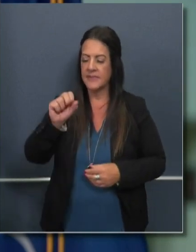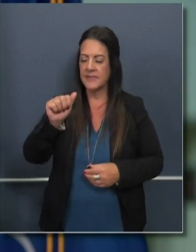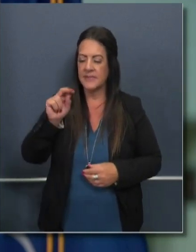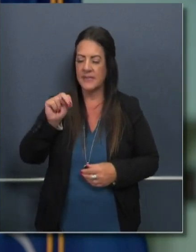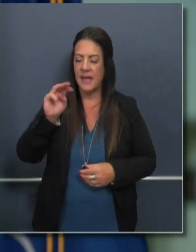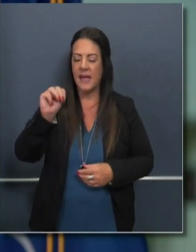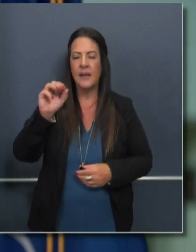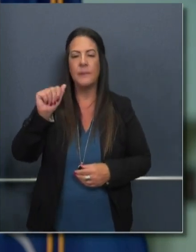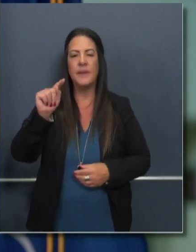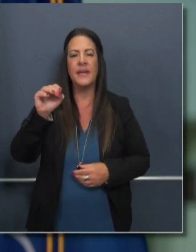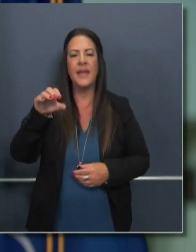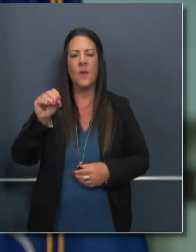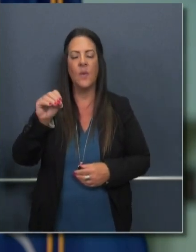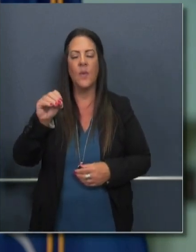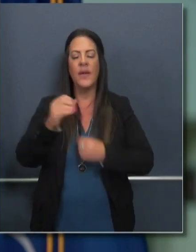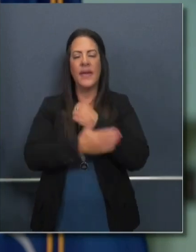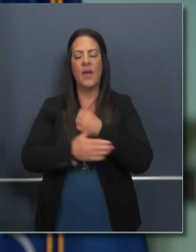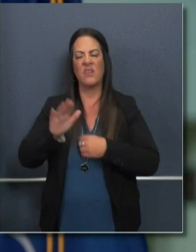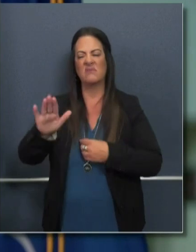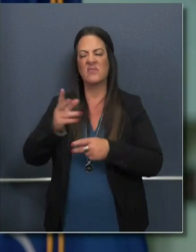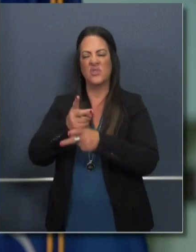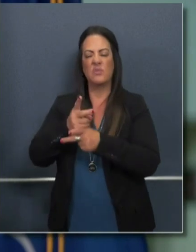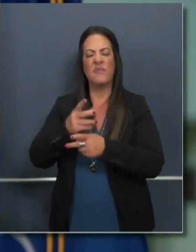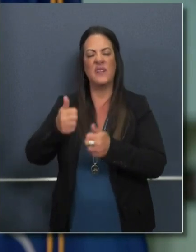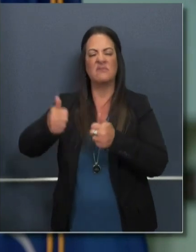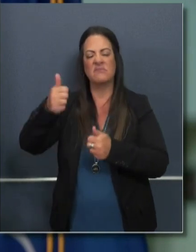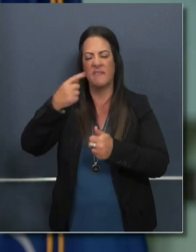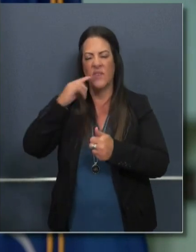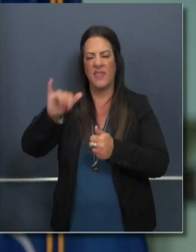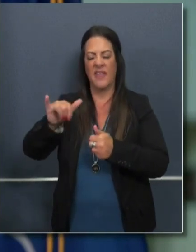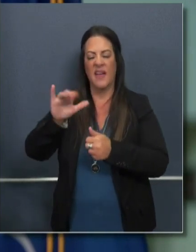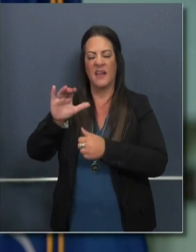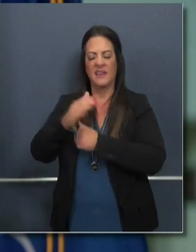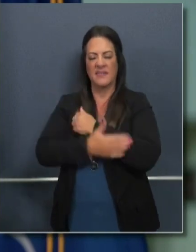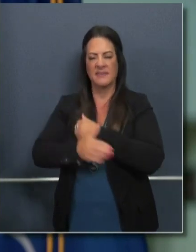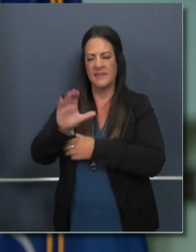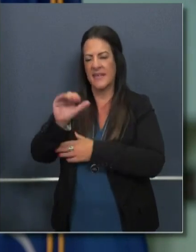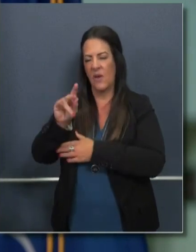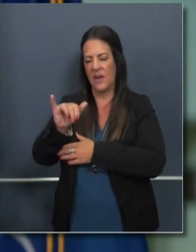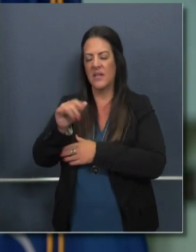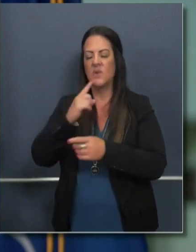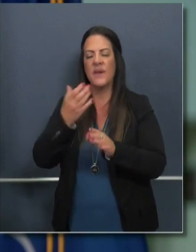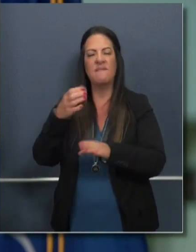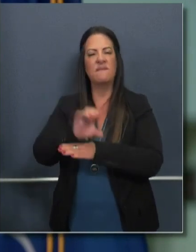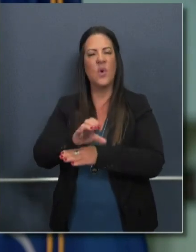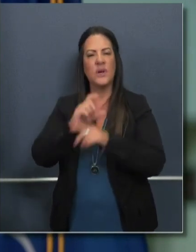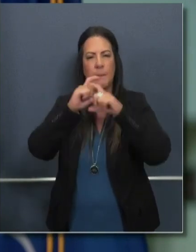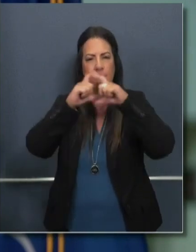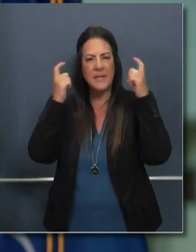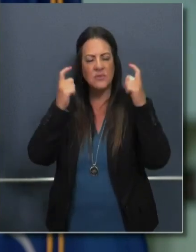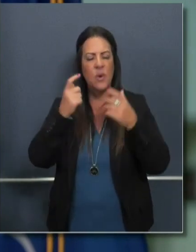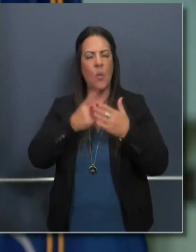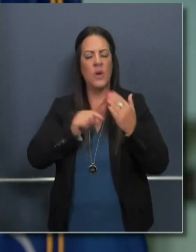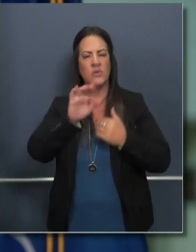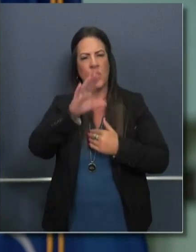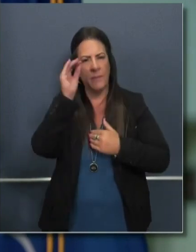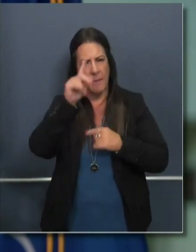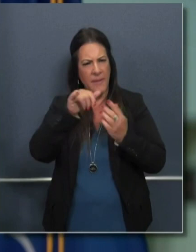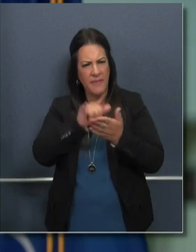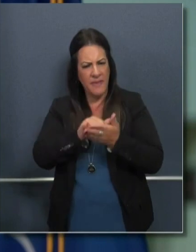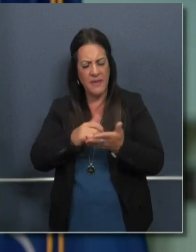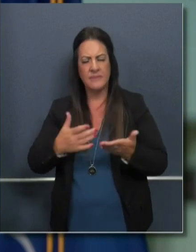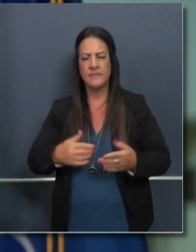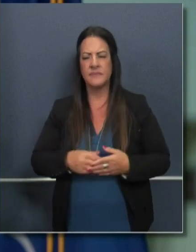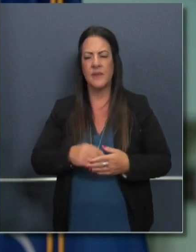Supervisor David Canepa is proposing a series of fines to enforce mask wearing. I want to know where you are on that. And if not